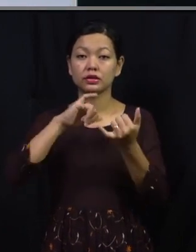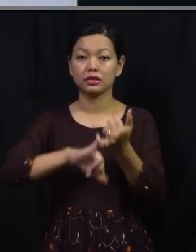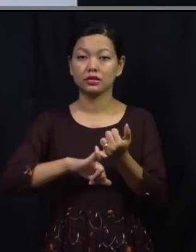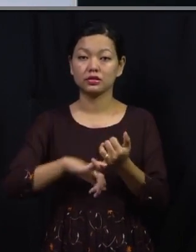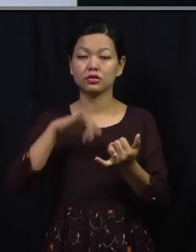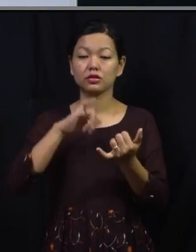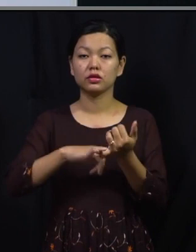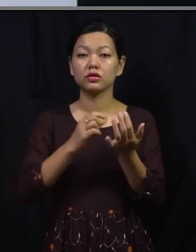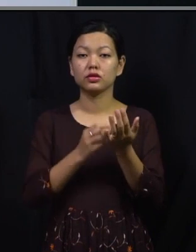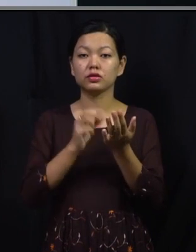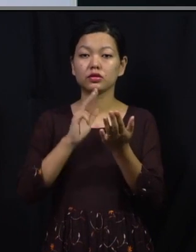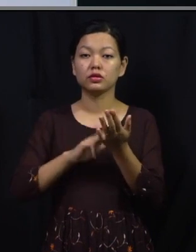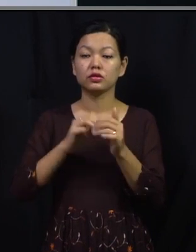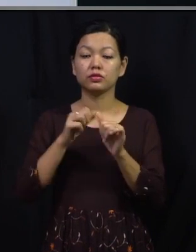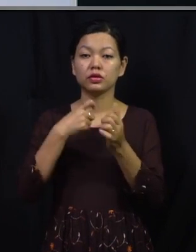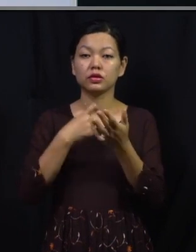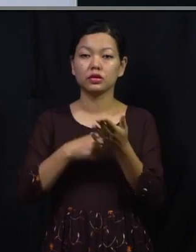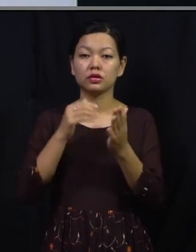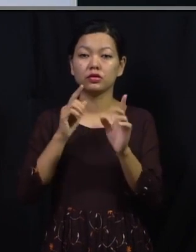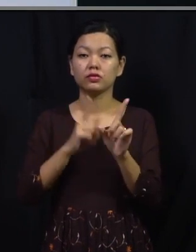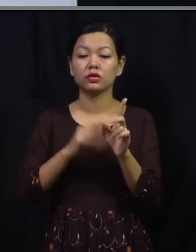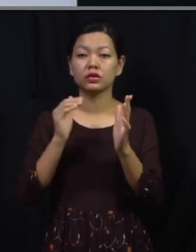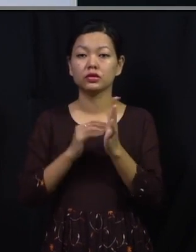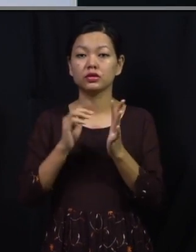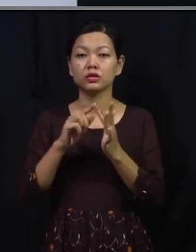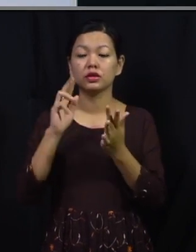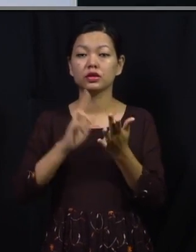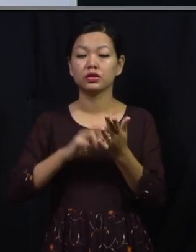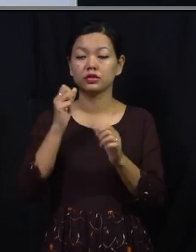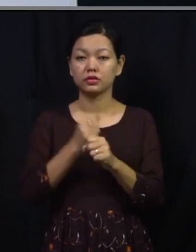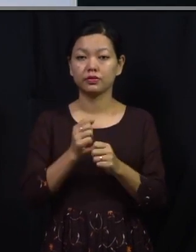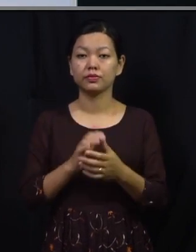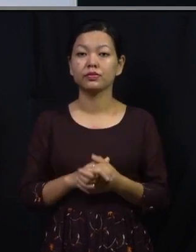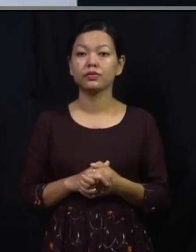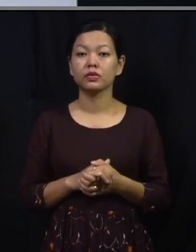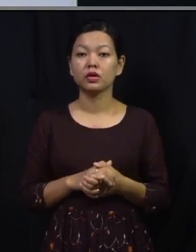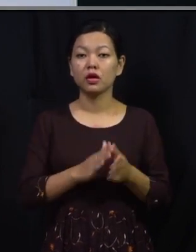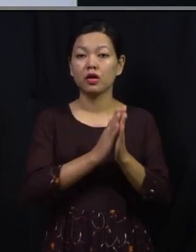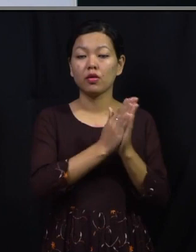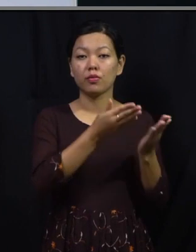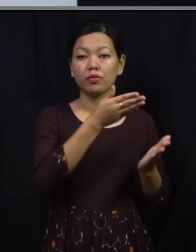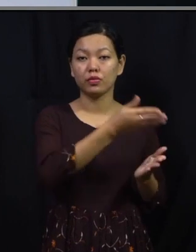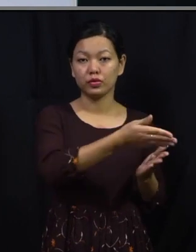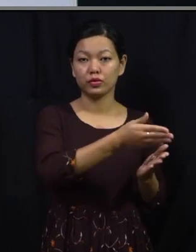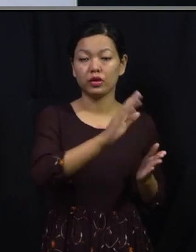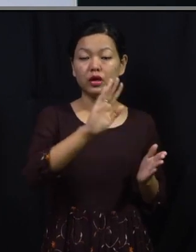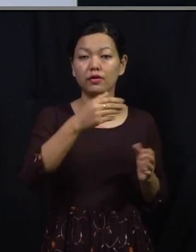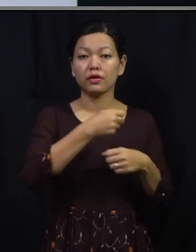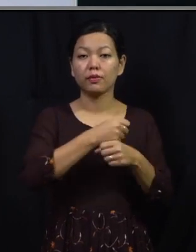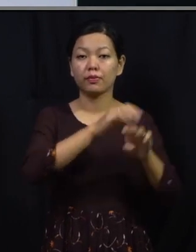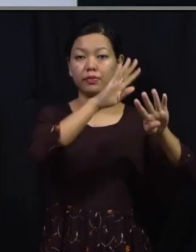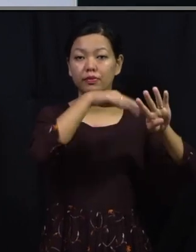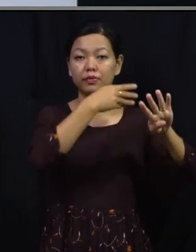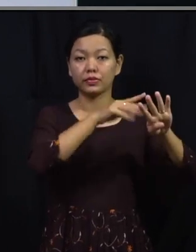summarizing. Once you classify the different transactions into different categories, now you summarize it.